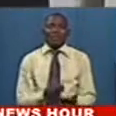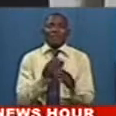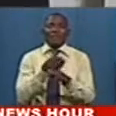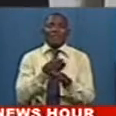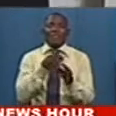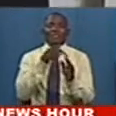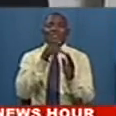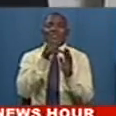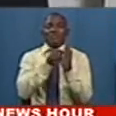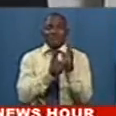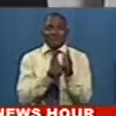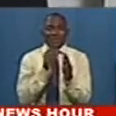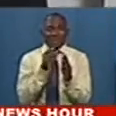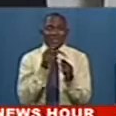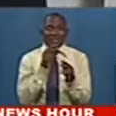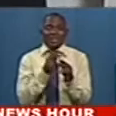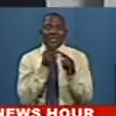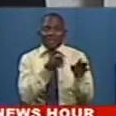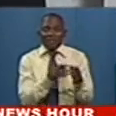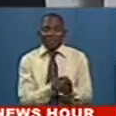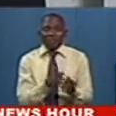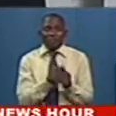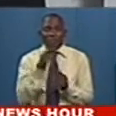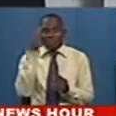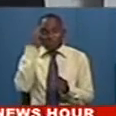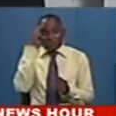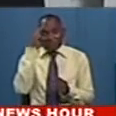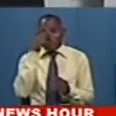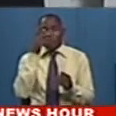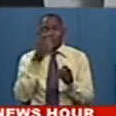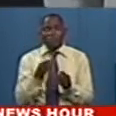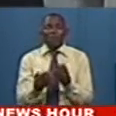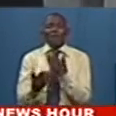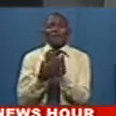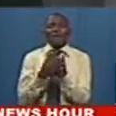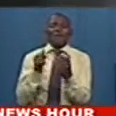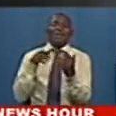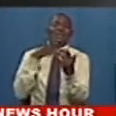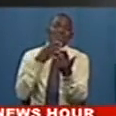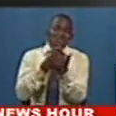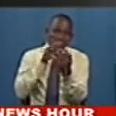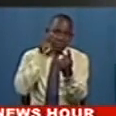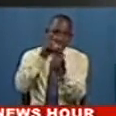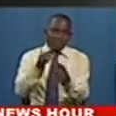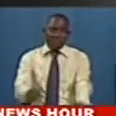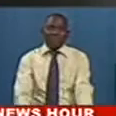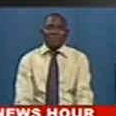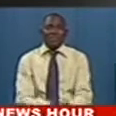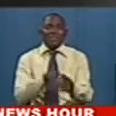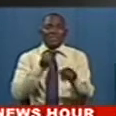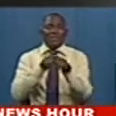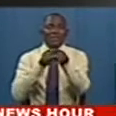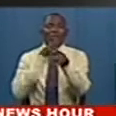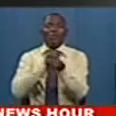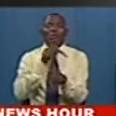surgery. He left his native home with a resolve not to return till he achieves his objective. At